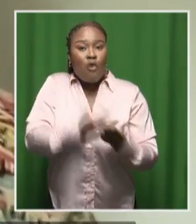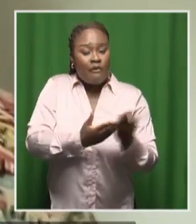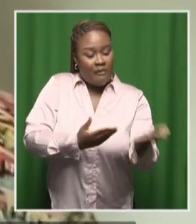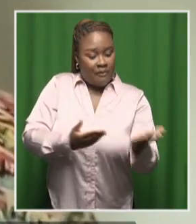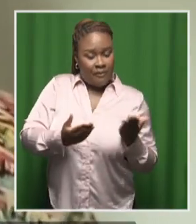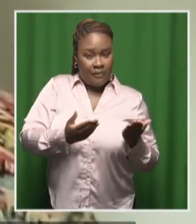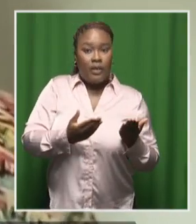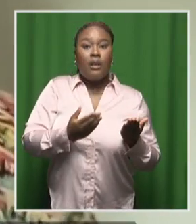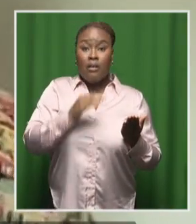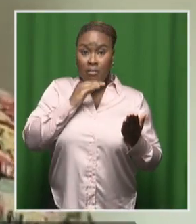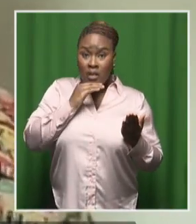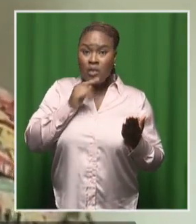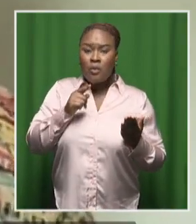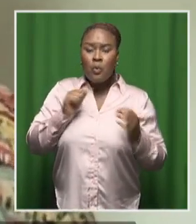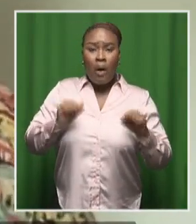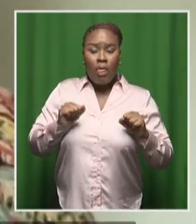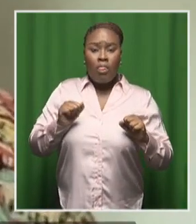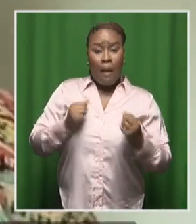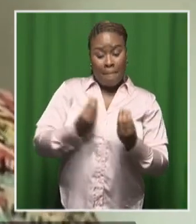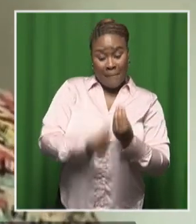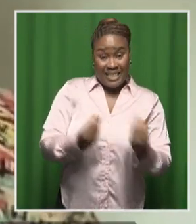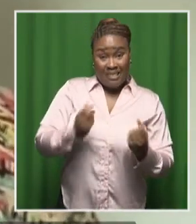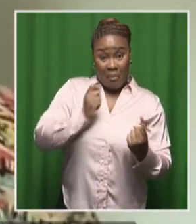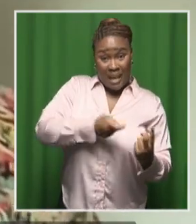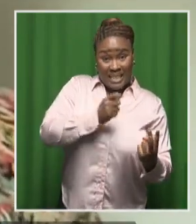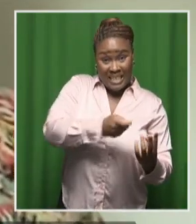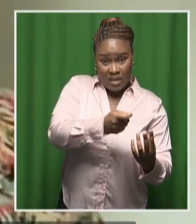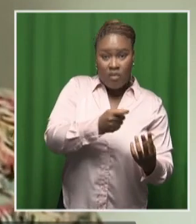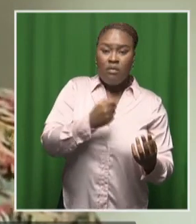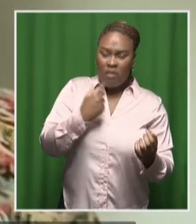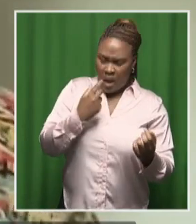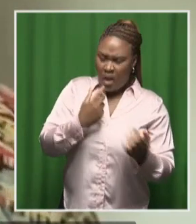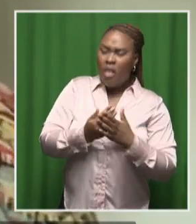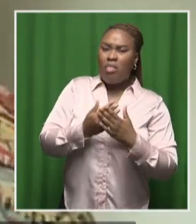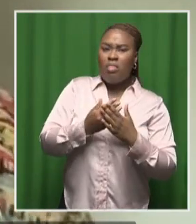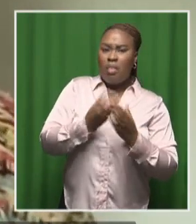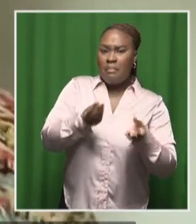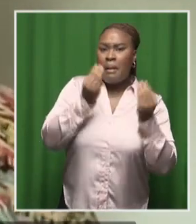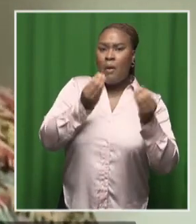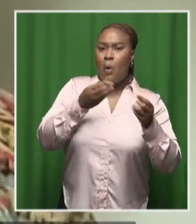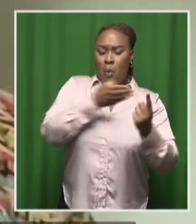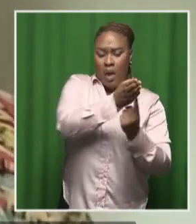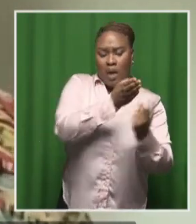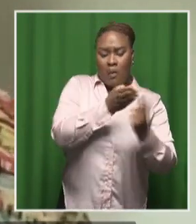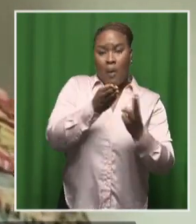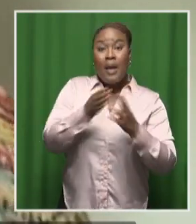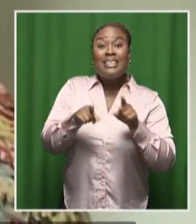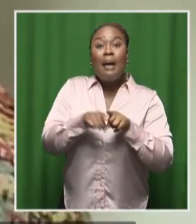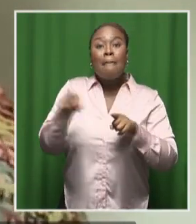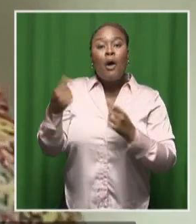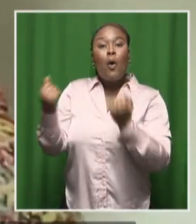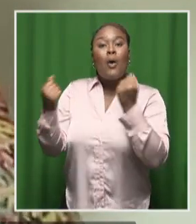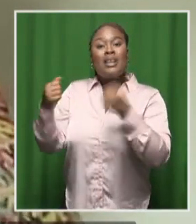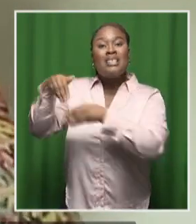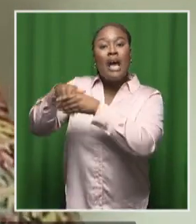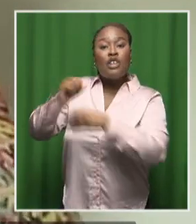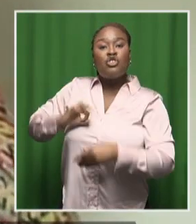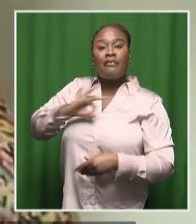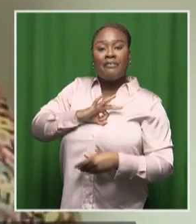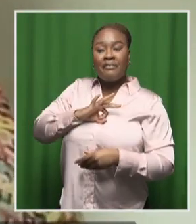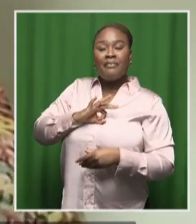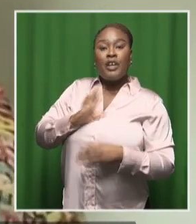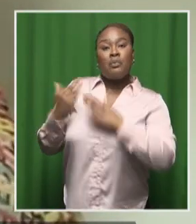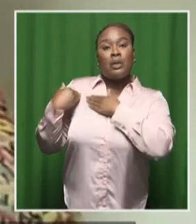be able to get that maintenance. The maintenance courts even have maintenance investigators that can check